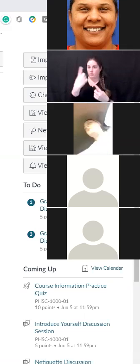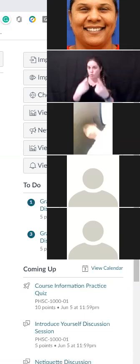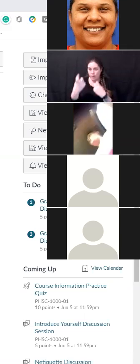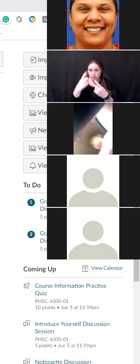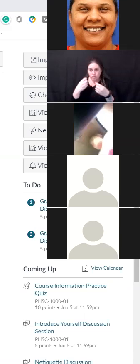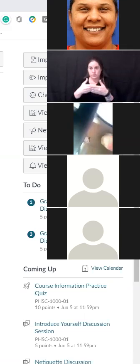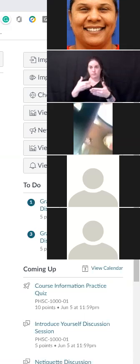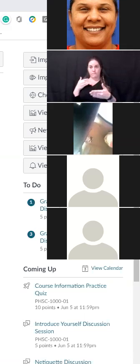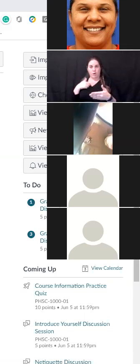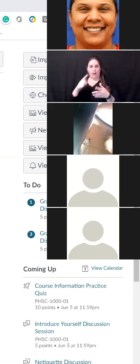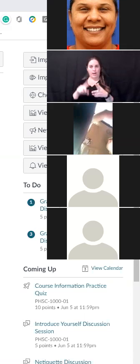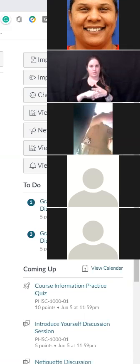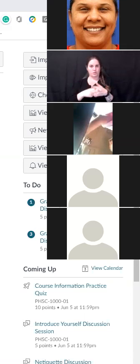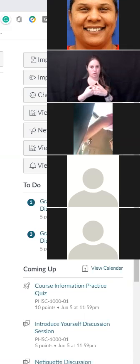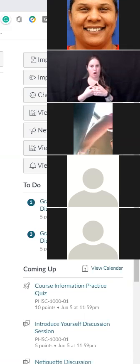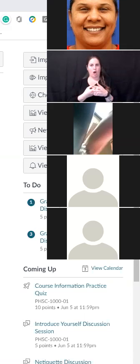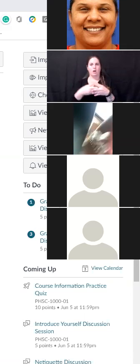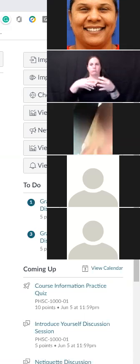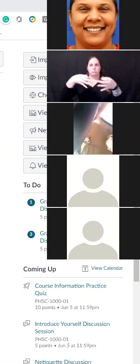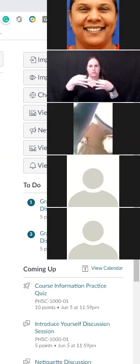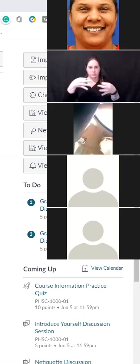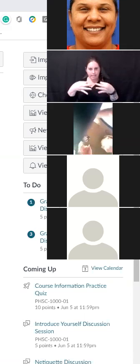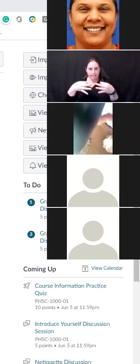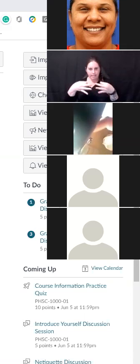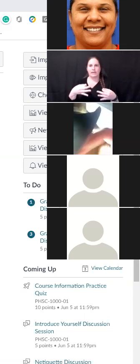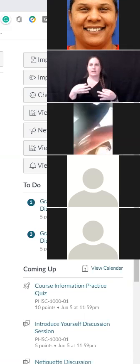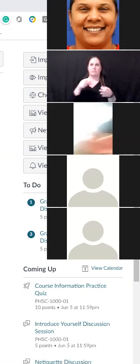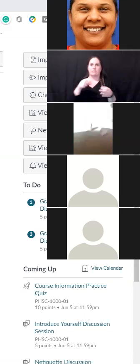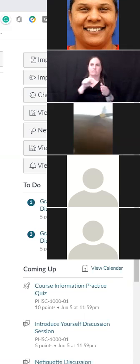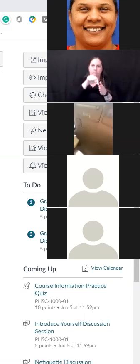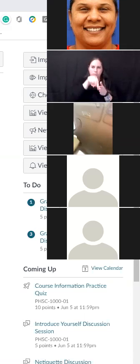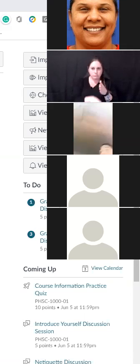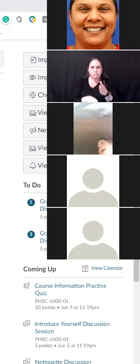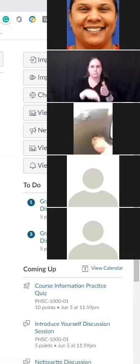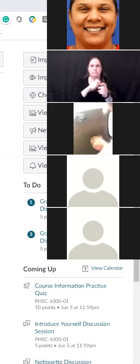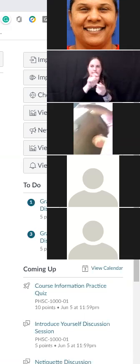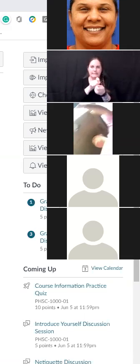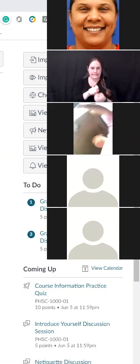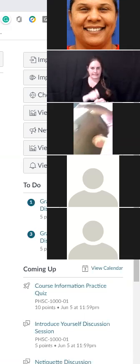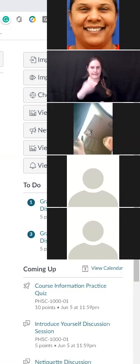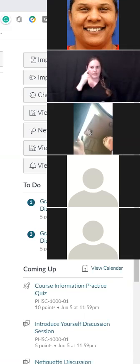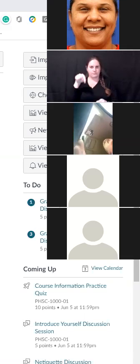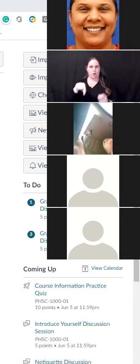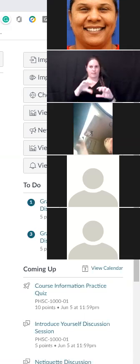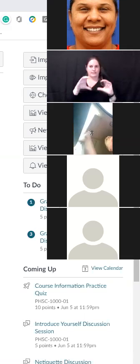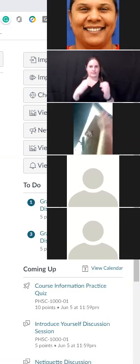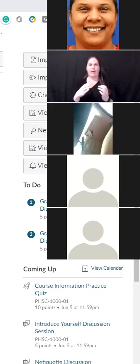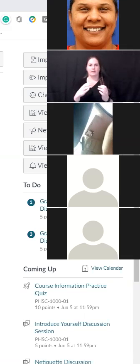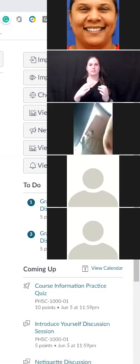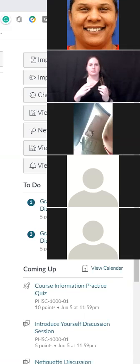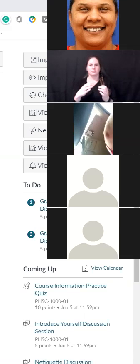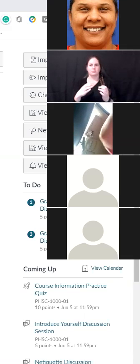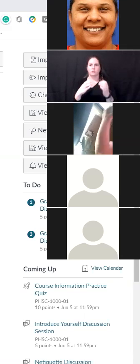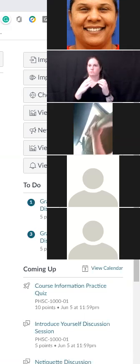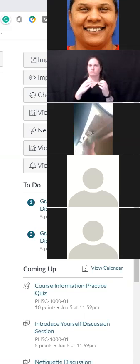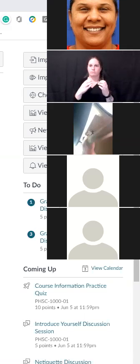I begin covering, in more detail the materials for this course? Just simply unmute and